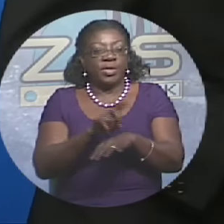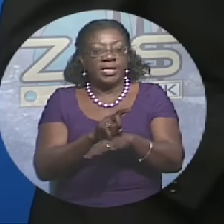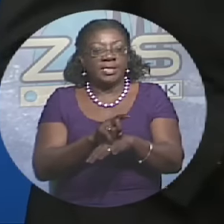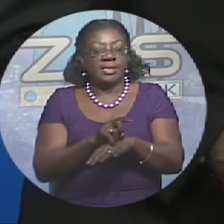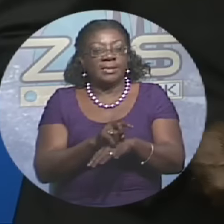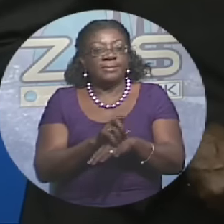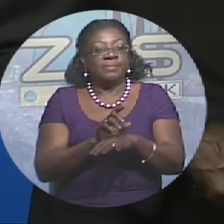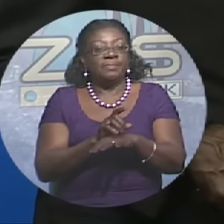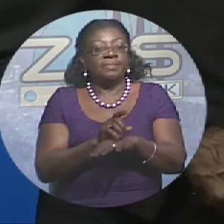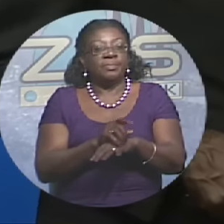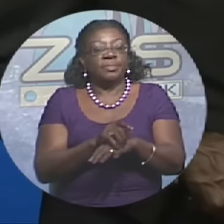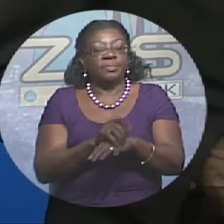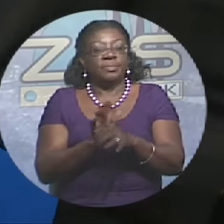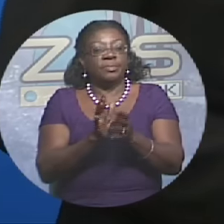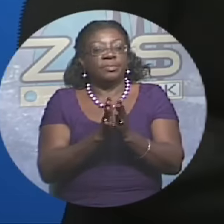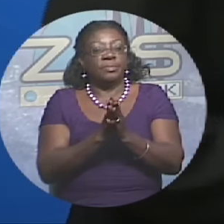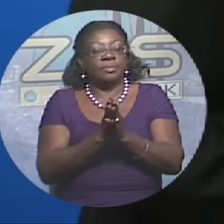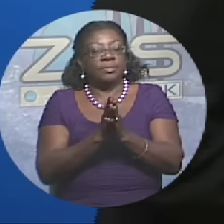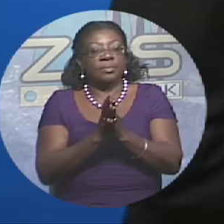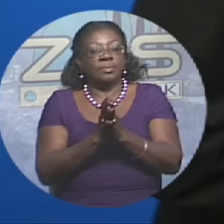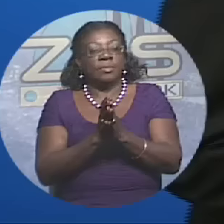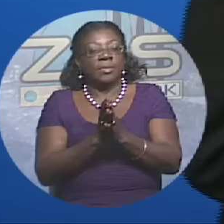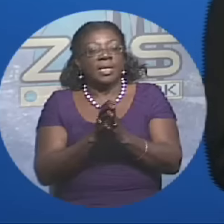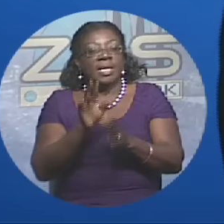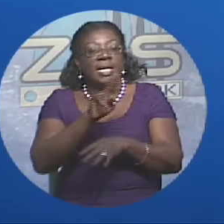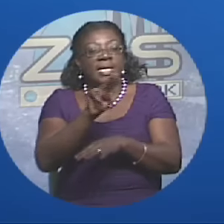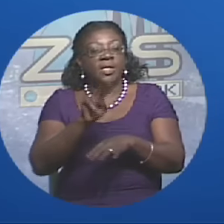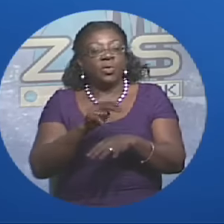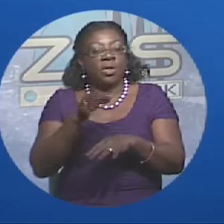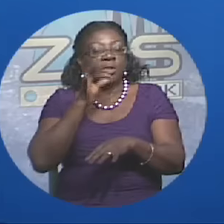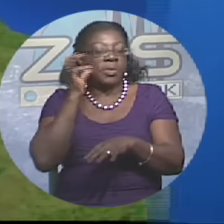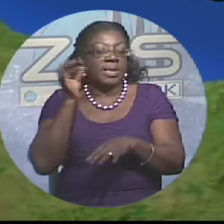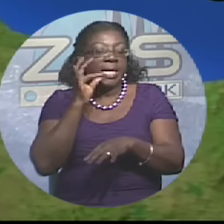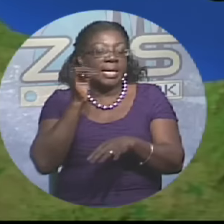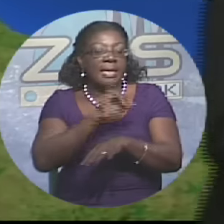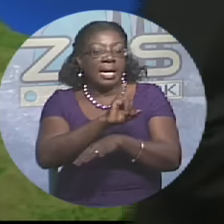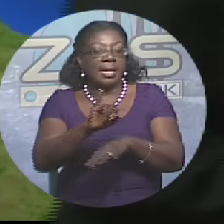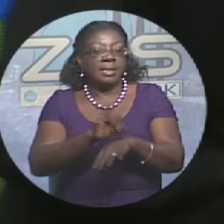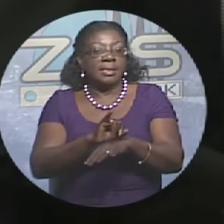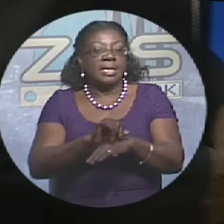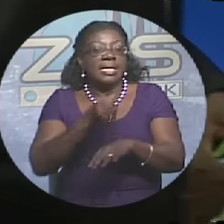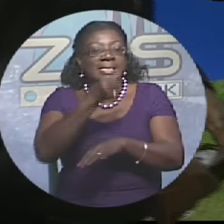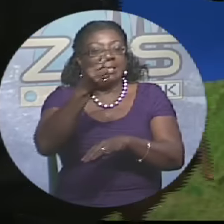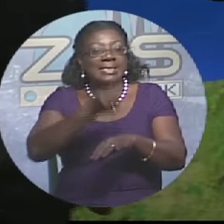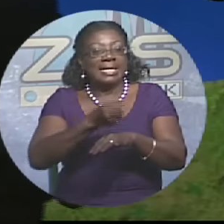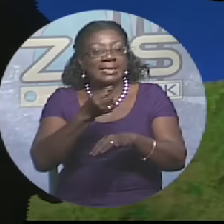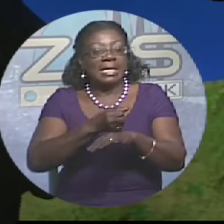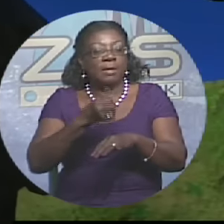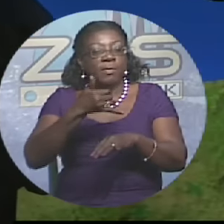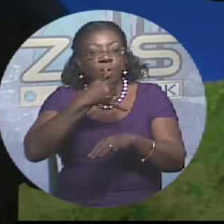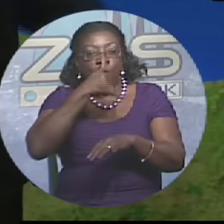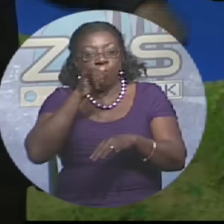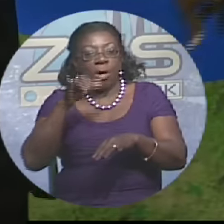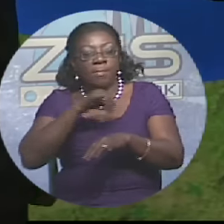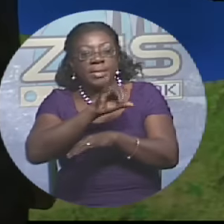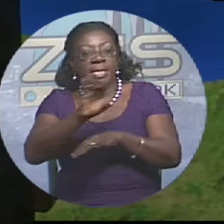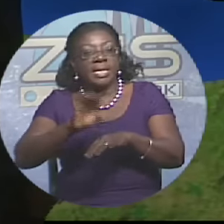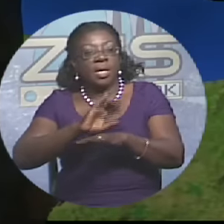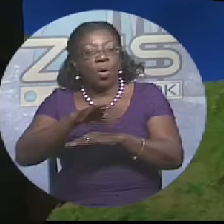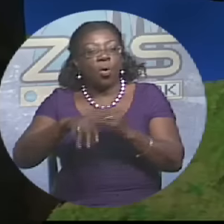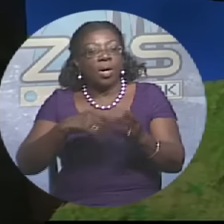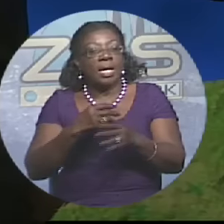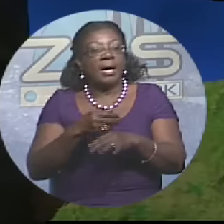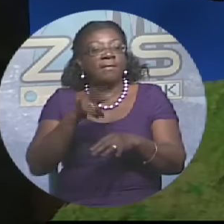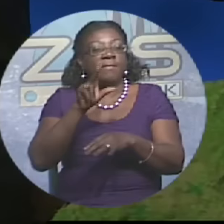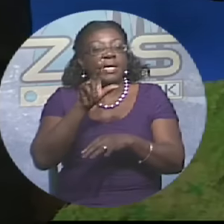Space, Daniel Key in Exuma Chain, 82, 82 also at Otterstown, Cat Island. San Salvador, Rum Key, Exuma Mainland, all at 82.